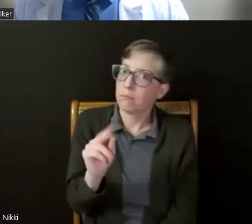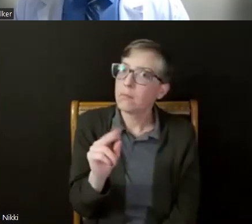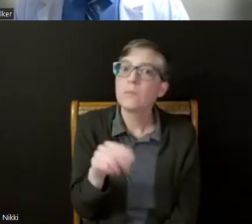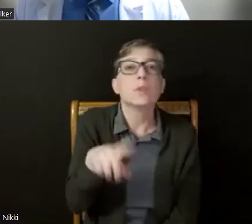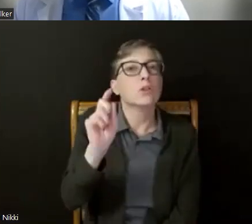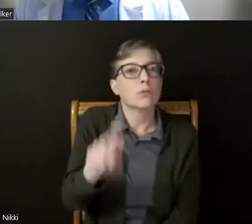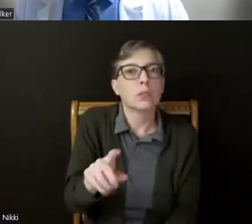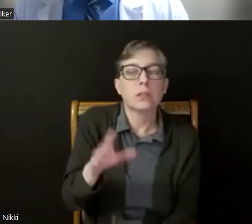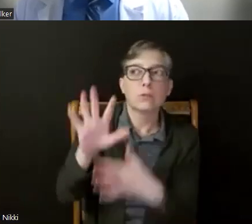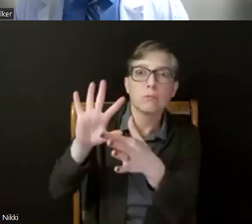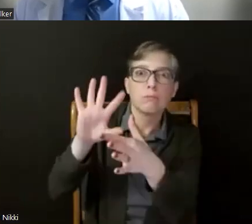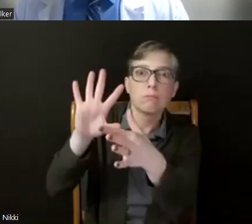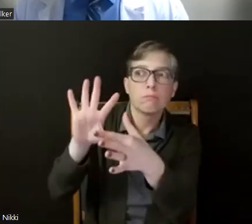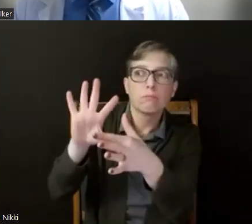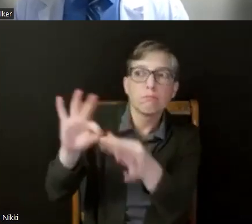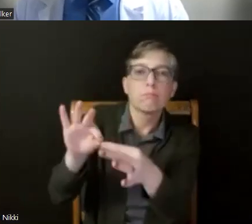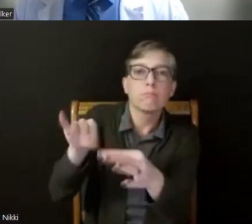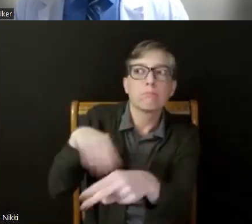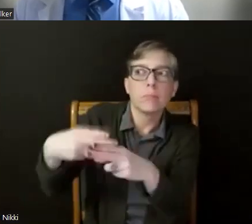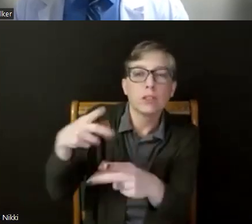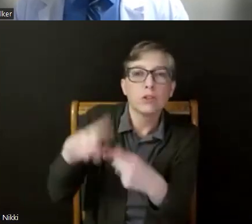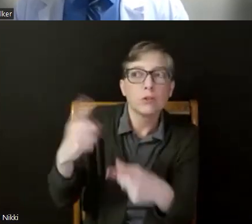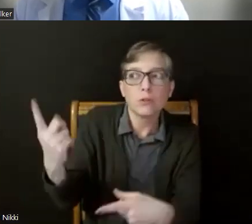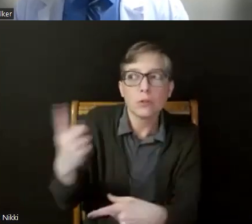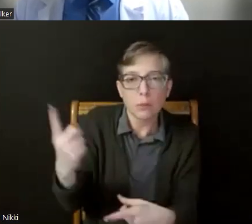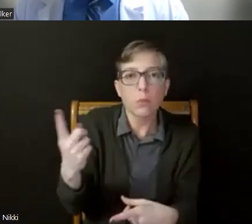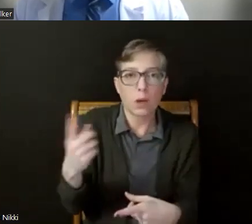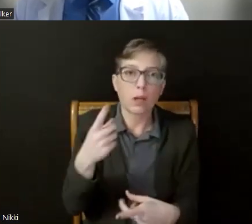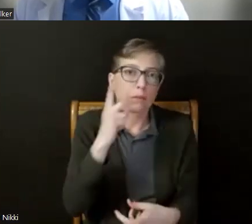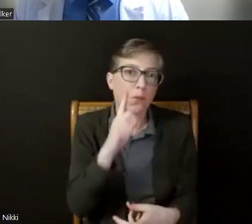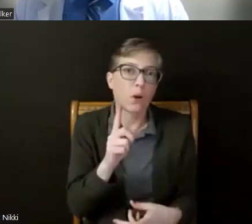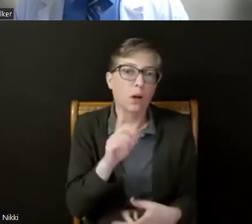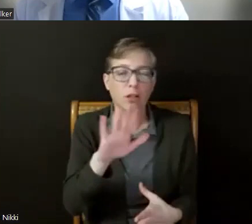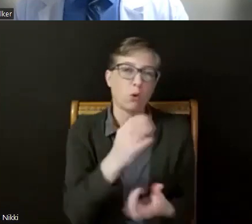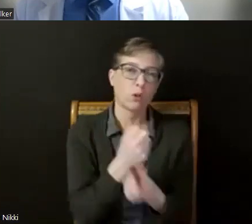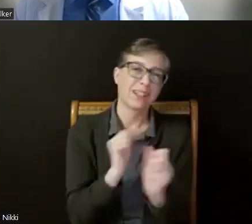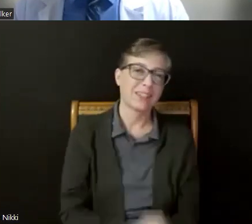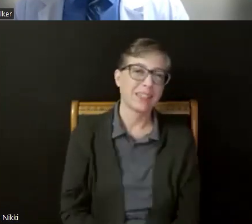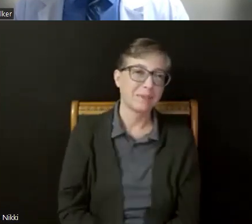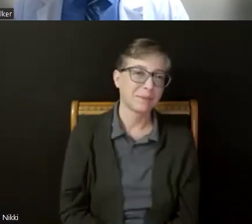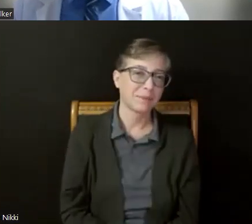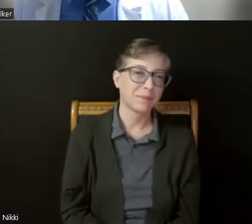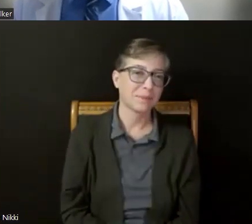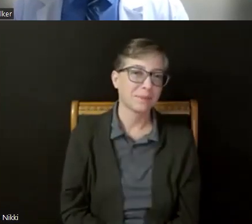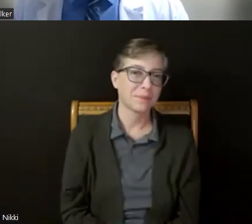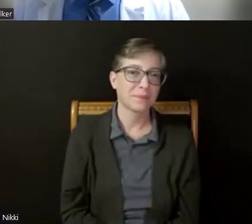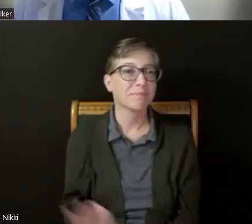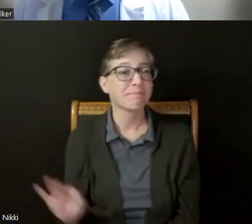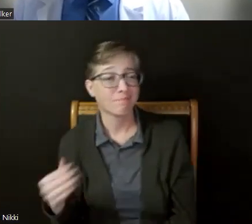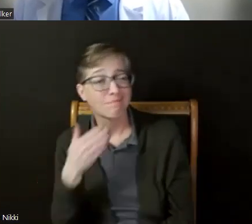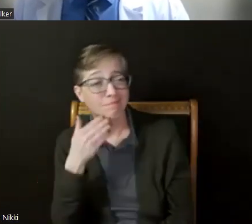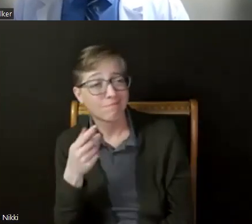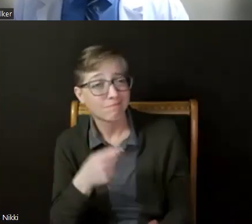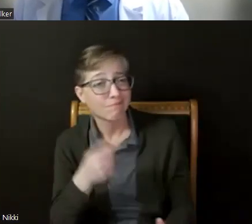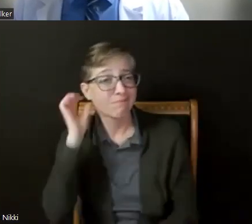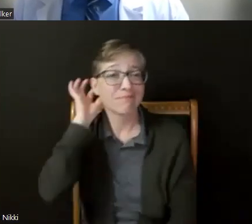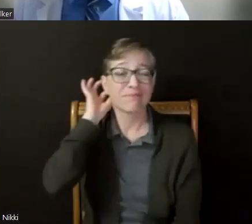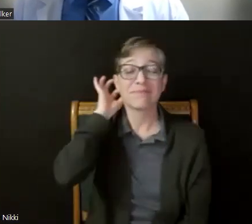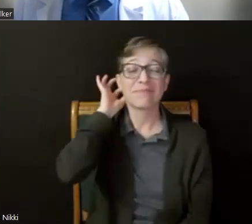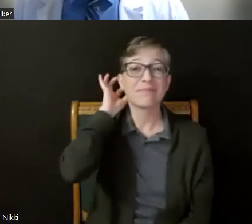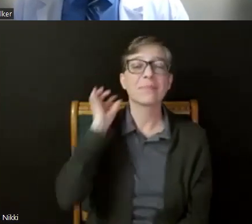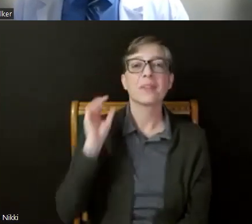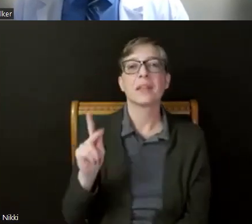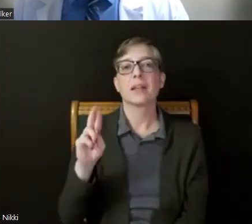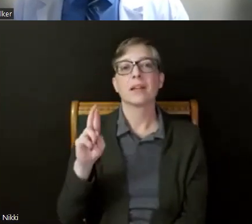that you can do to keep yourself safe from the start. Very good point. And that actually kind of leads into